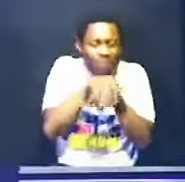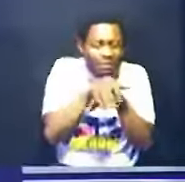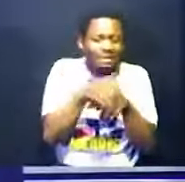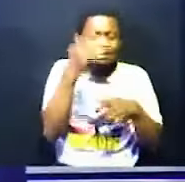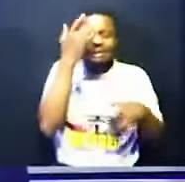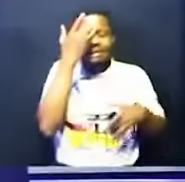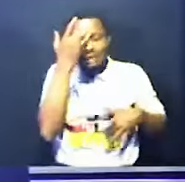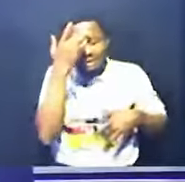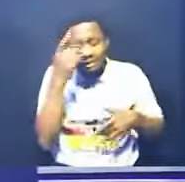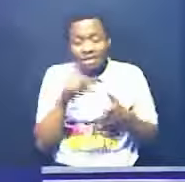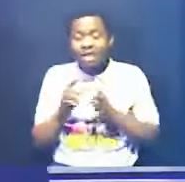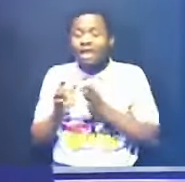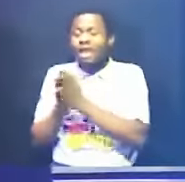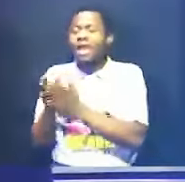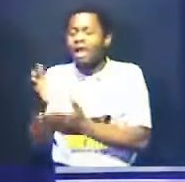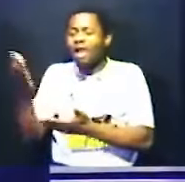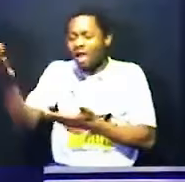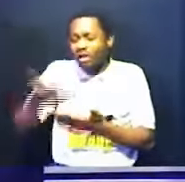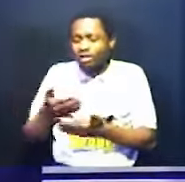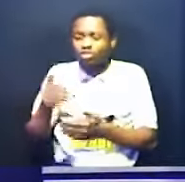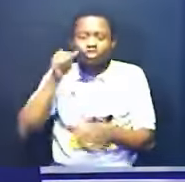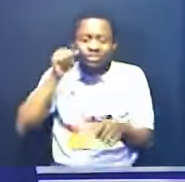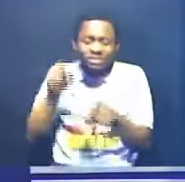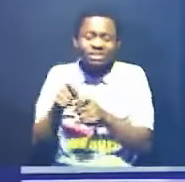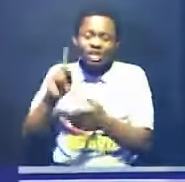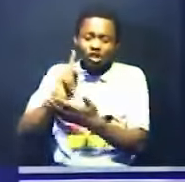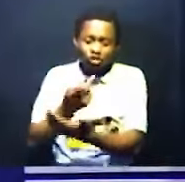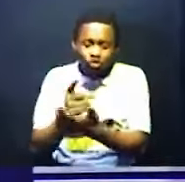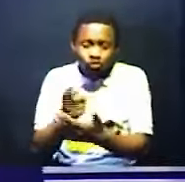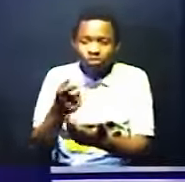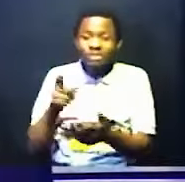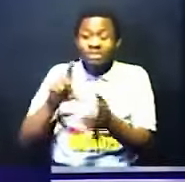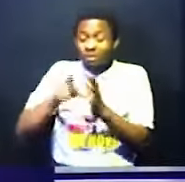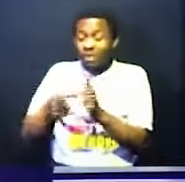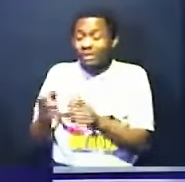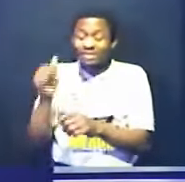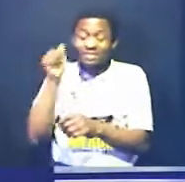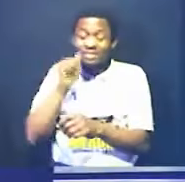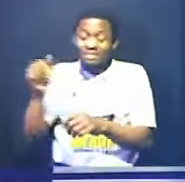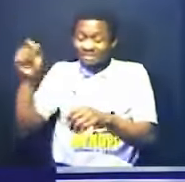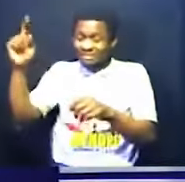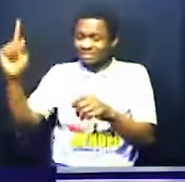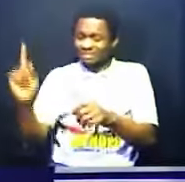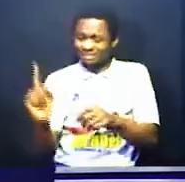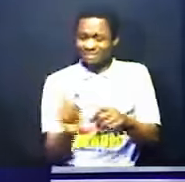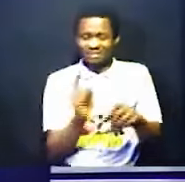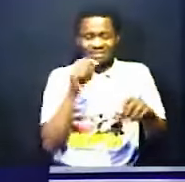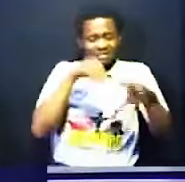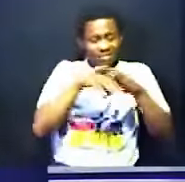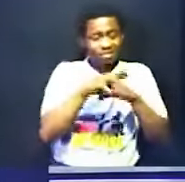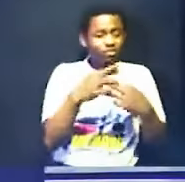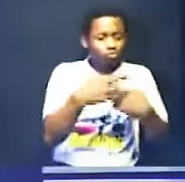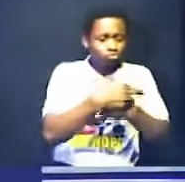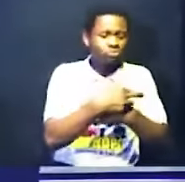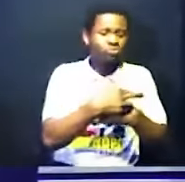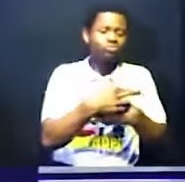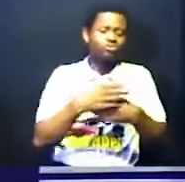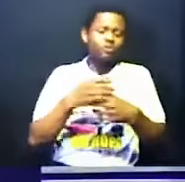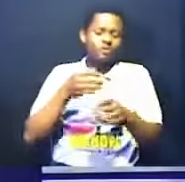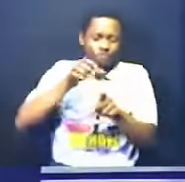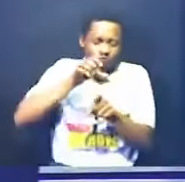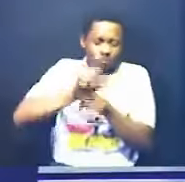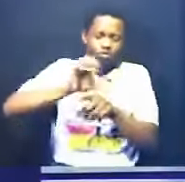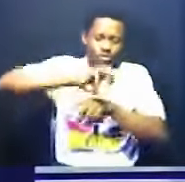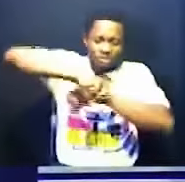he raped Tamar. Na we nyina chire no ado Tamar na